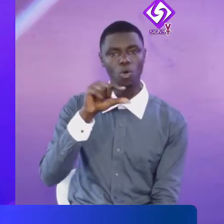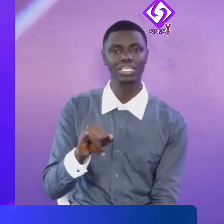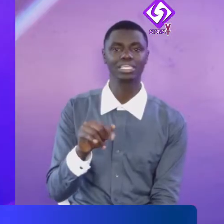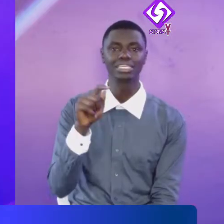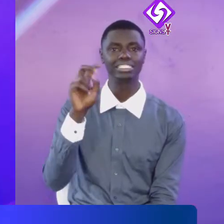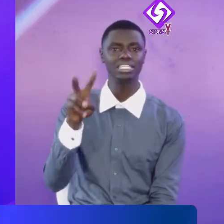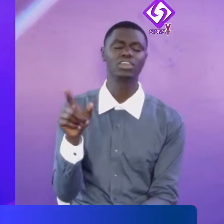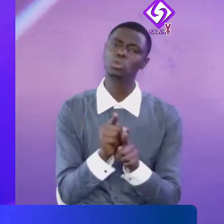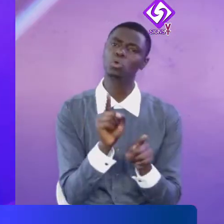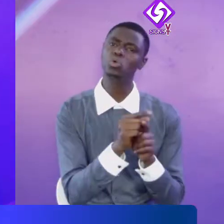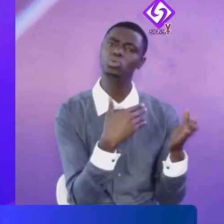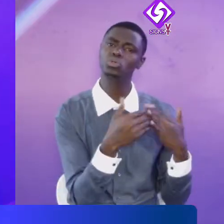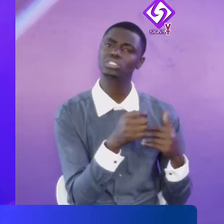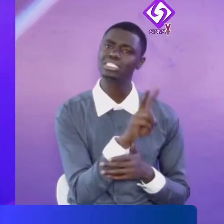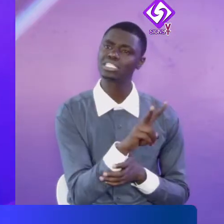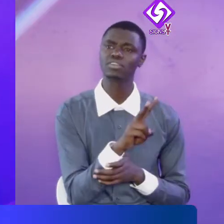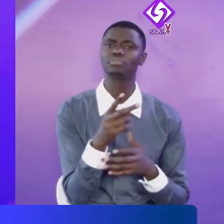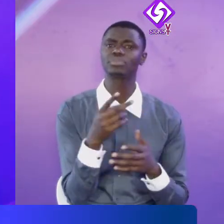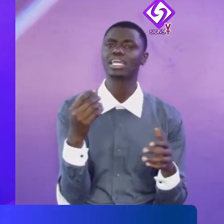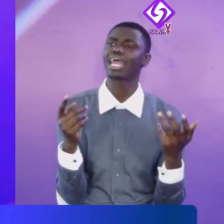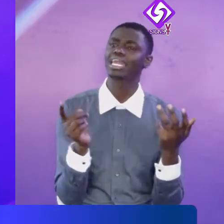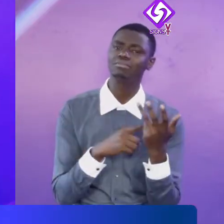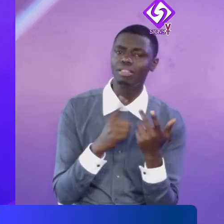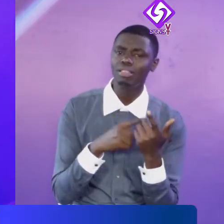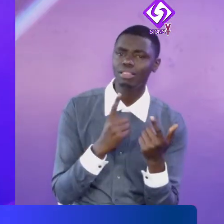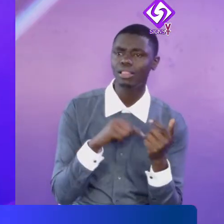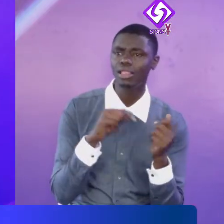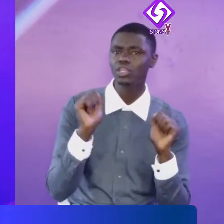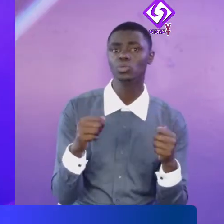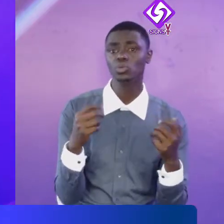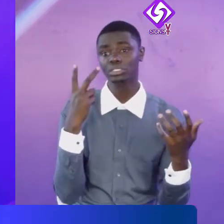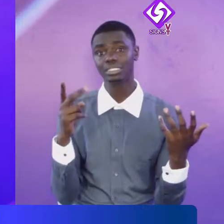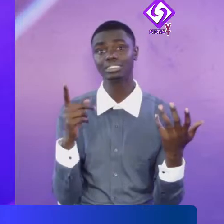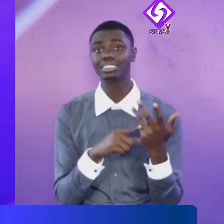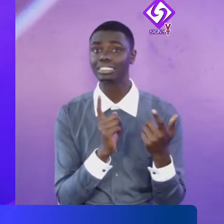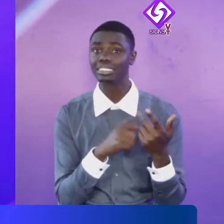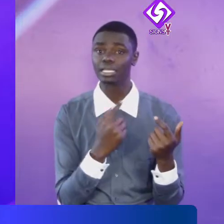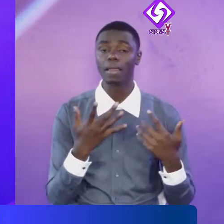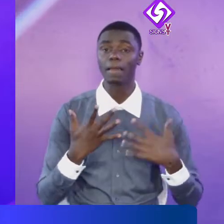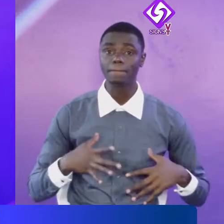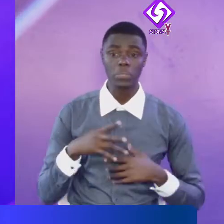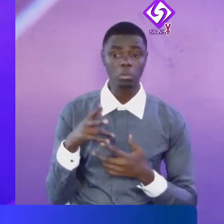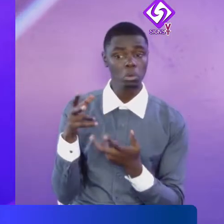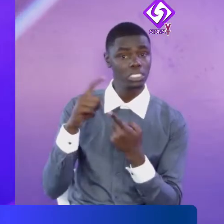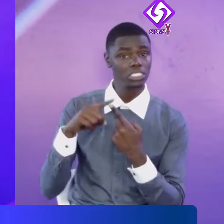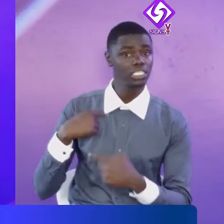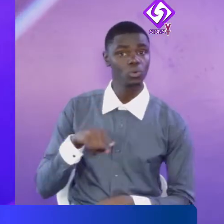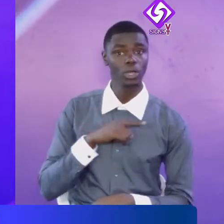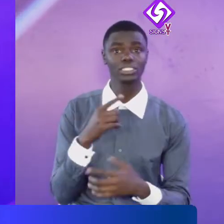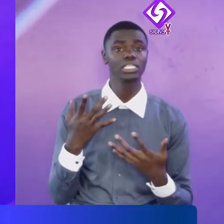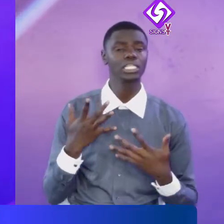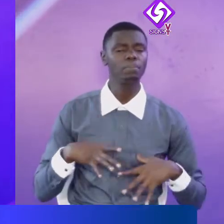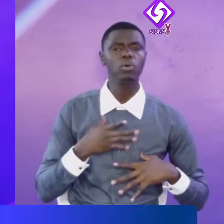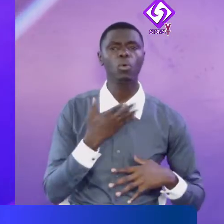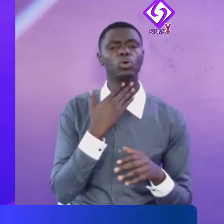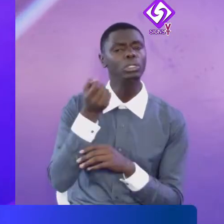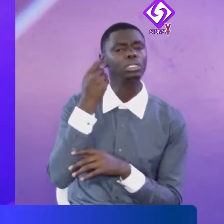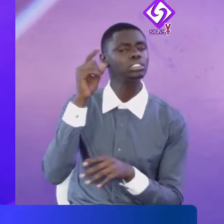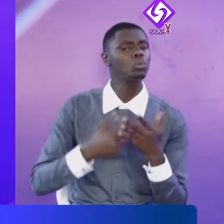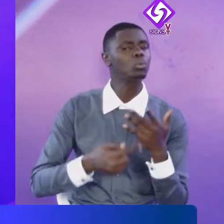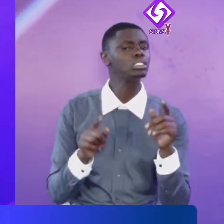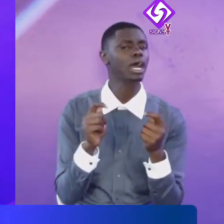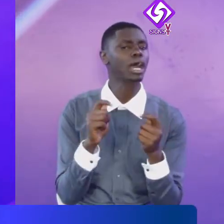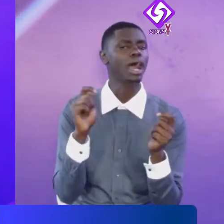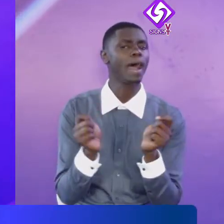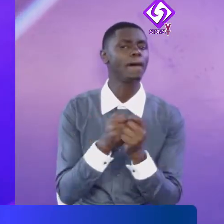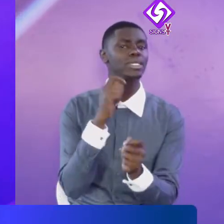Science TV. Have you checked statistics? Yeah. You check statistics, you may find that even the people listening to us are people who want to understand what's happening in Kenya.